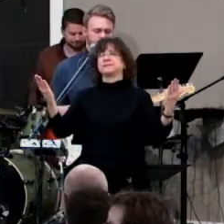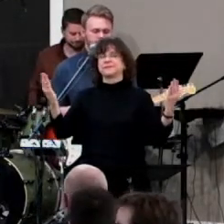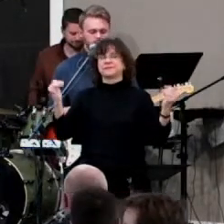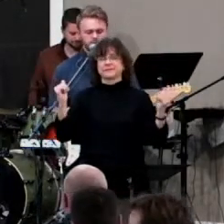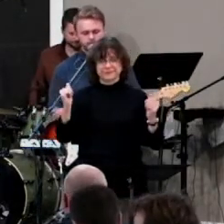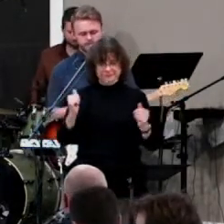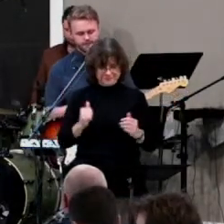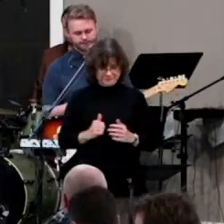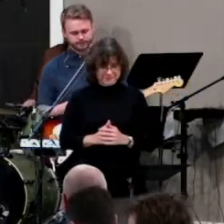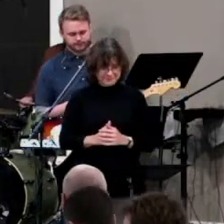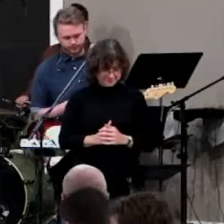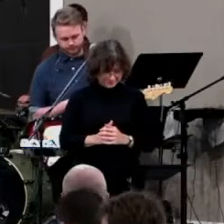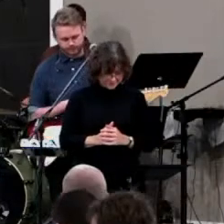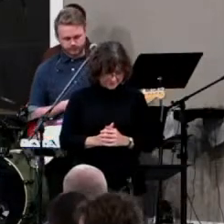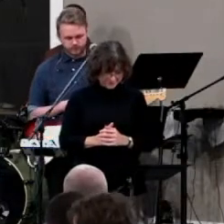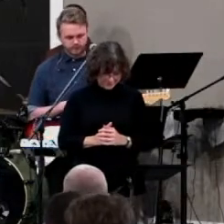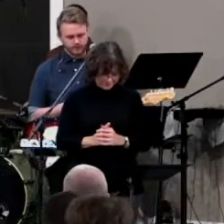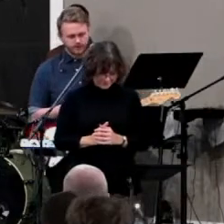all.